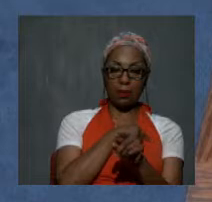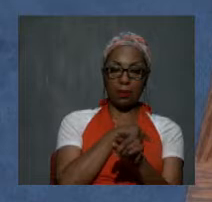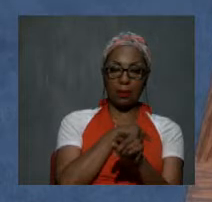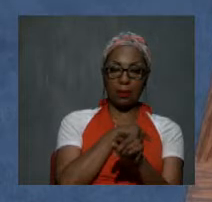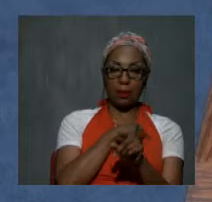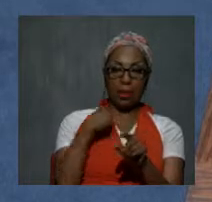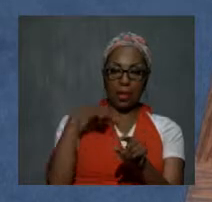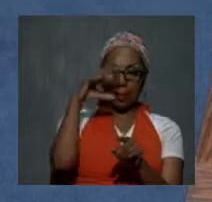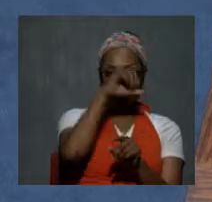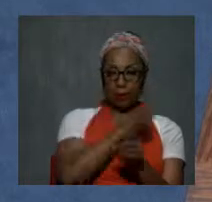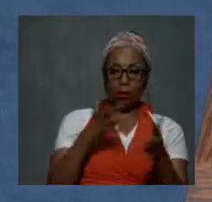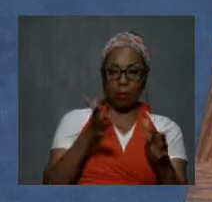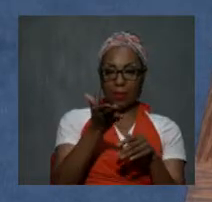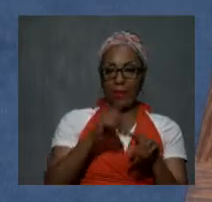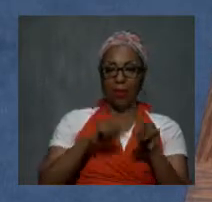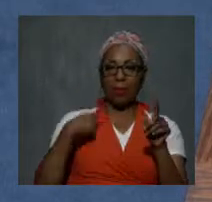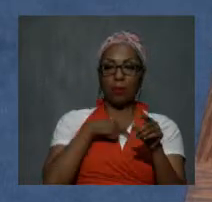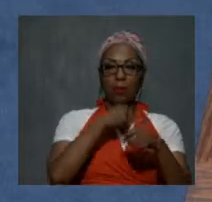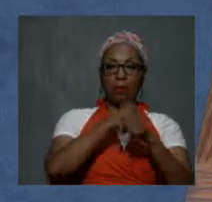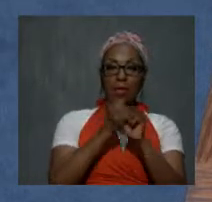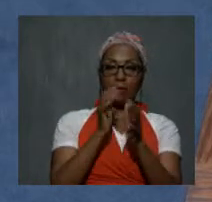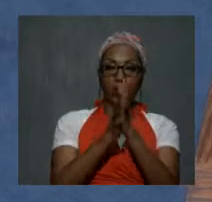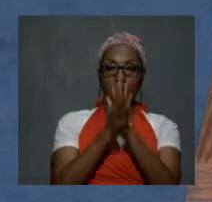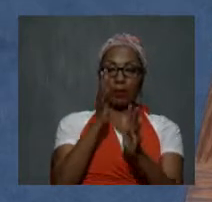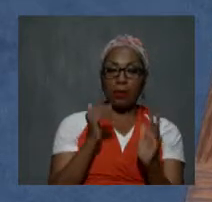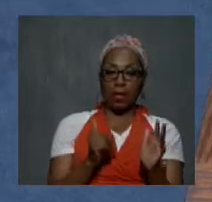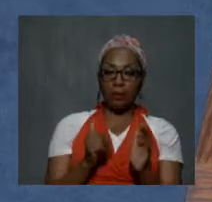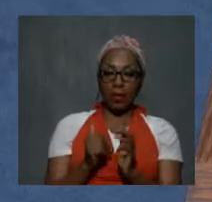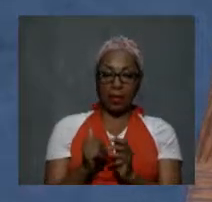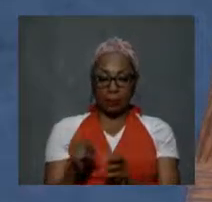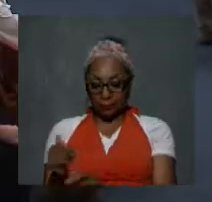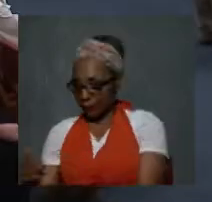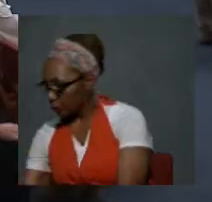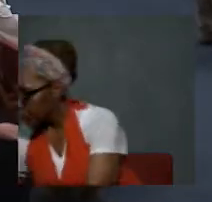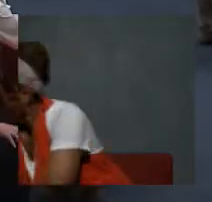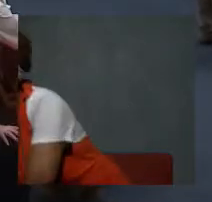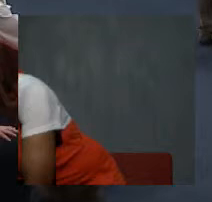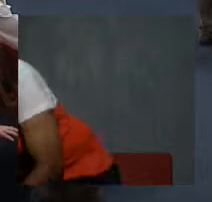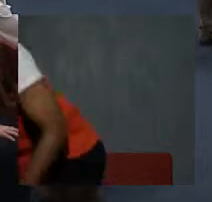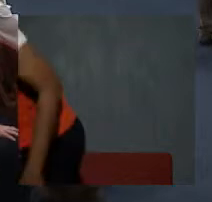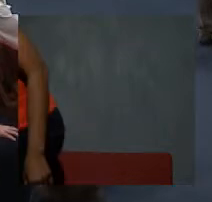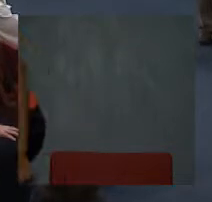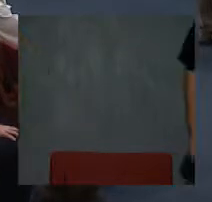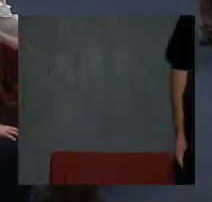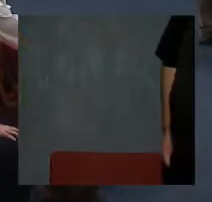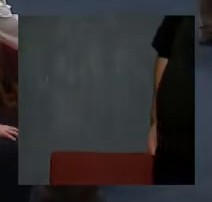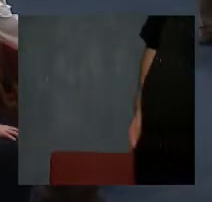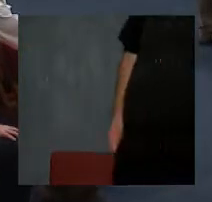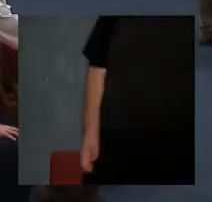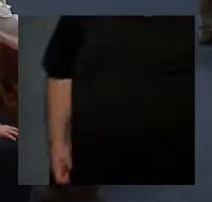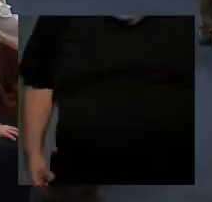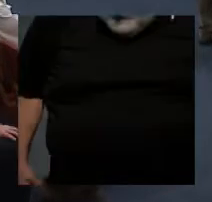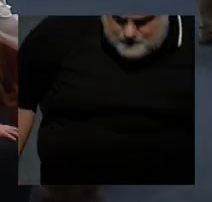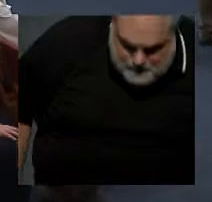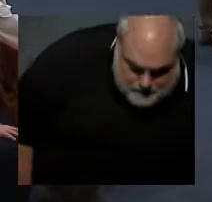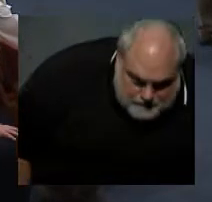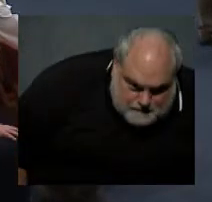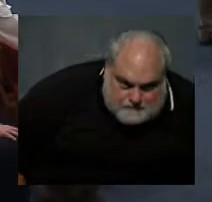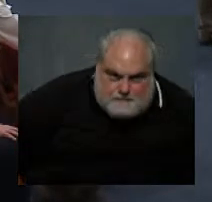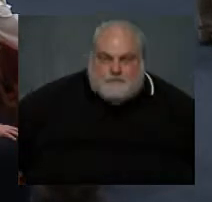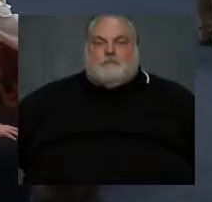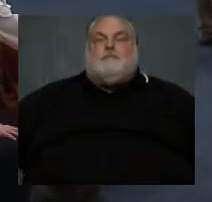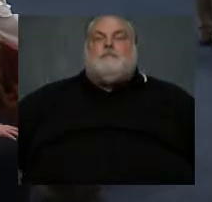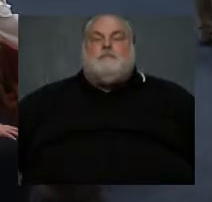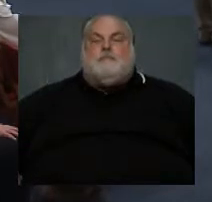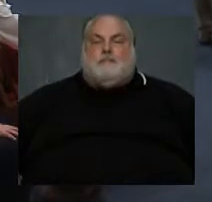I guess it's already there, but we're creating the traffic signal there. So that question might be one for them as to